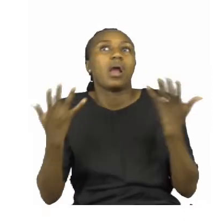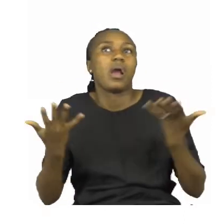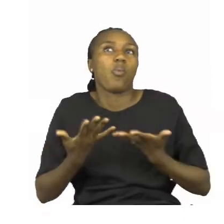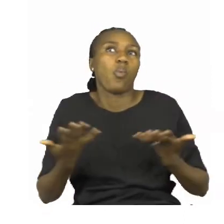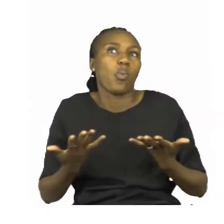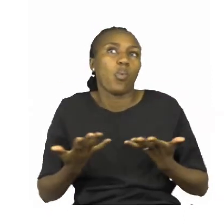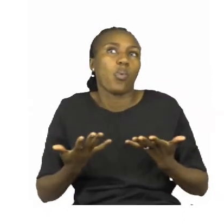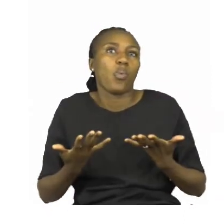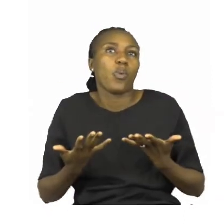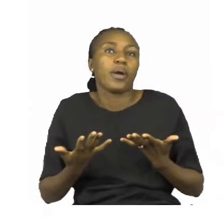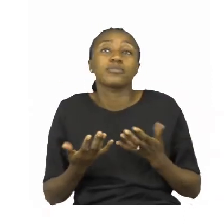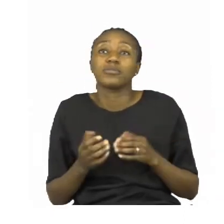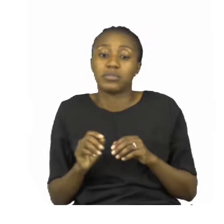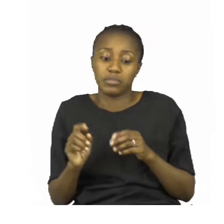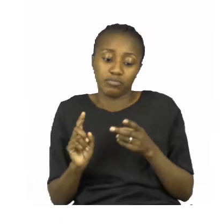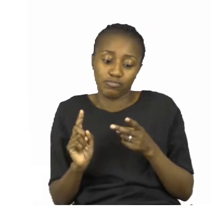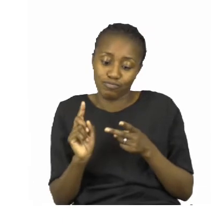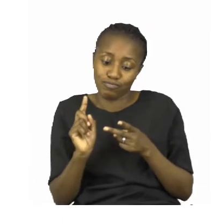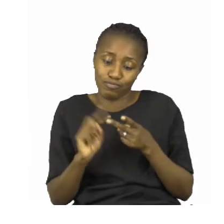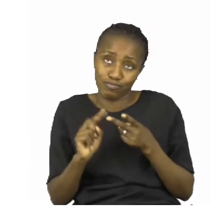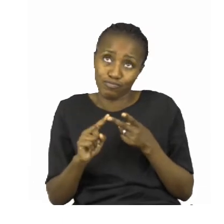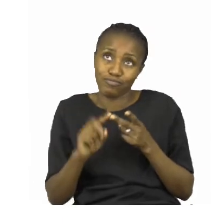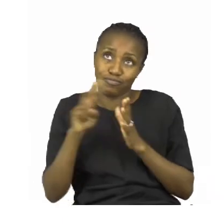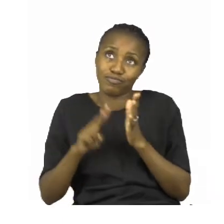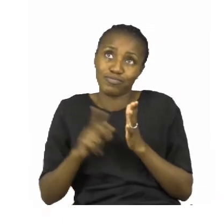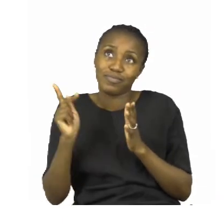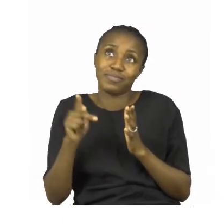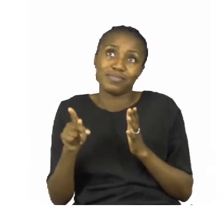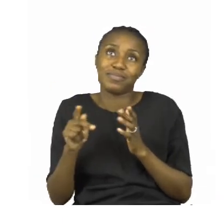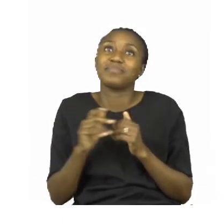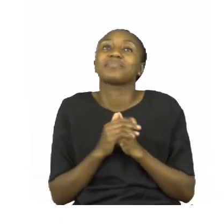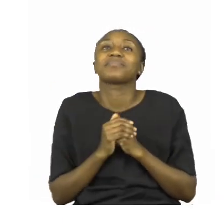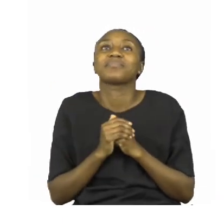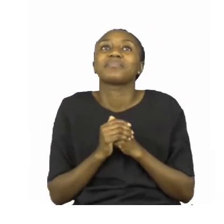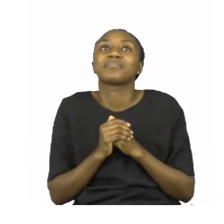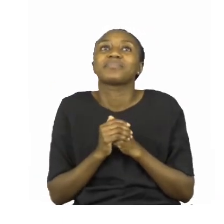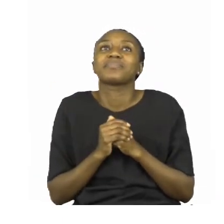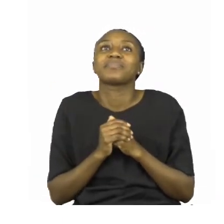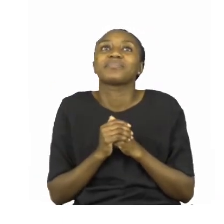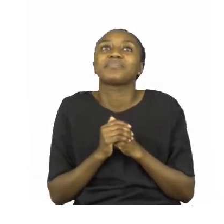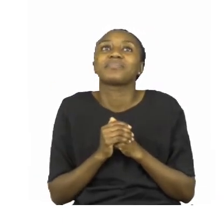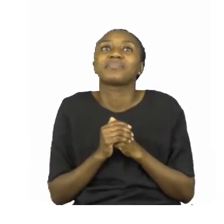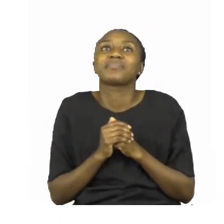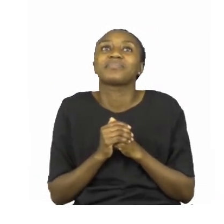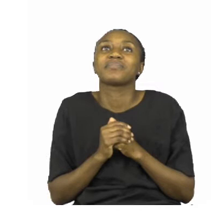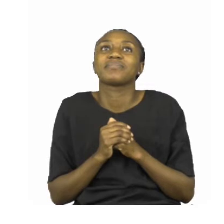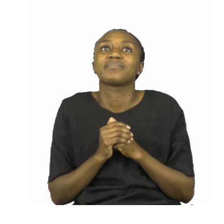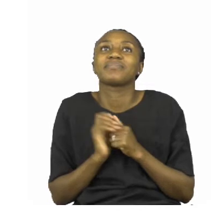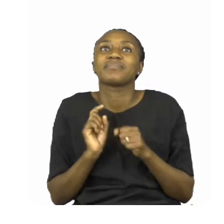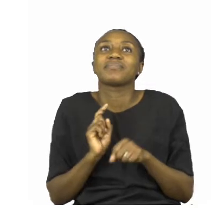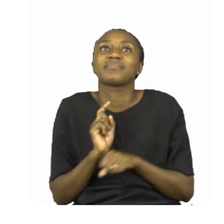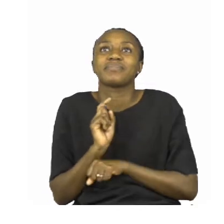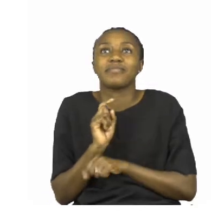a second time so that we can answer our questions. So, let's begin by reading it a